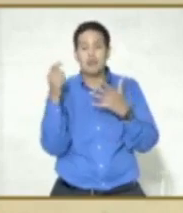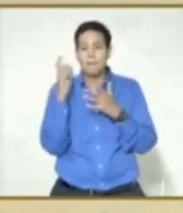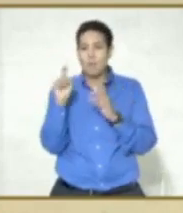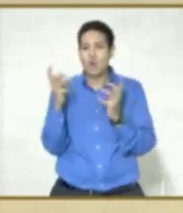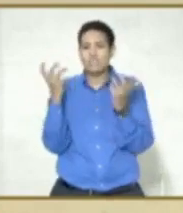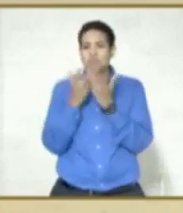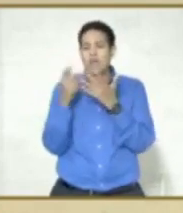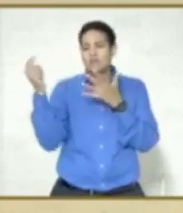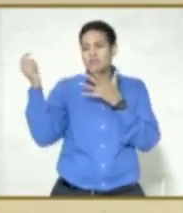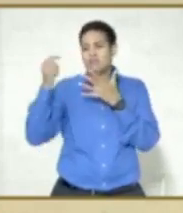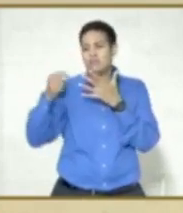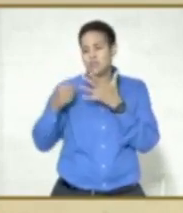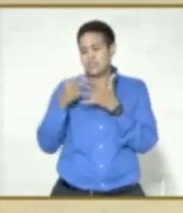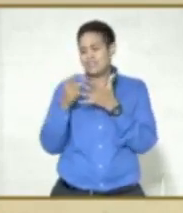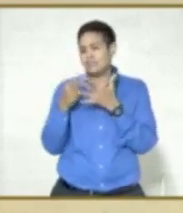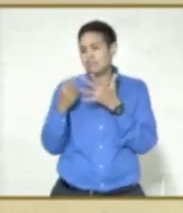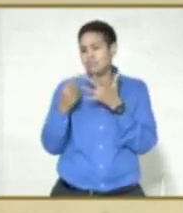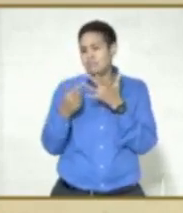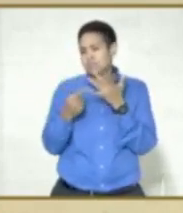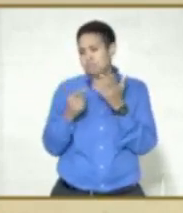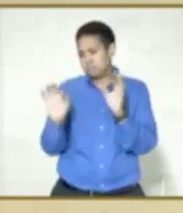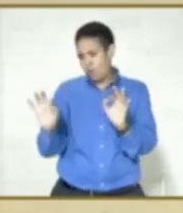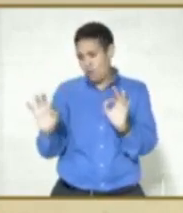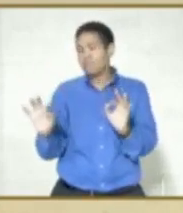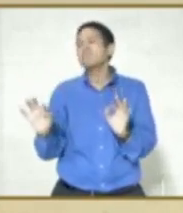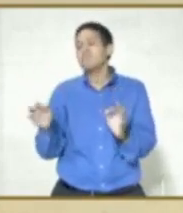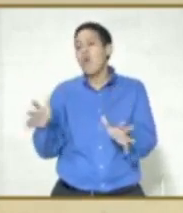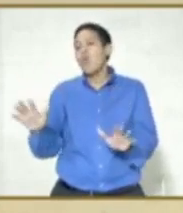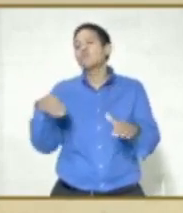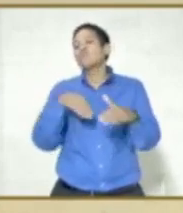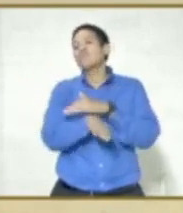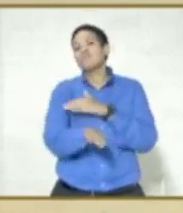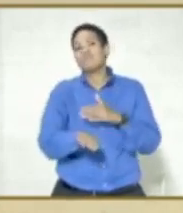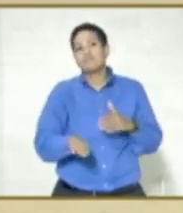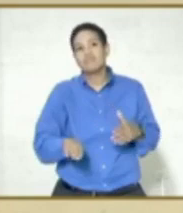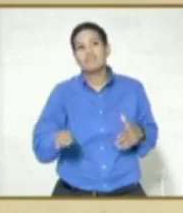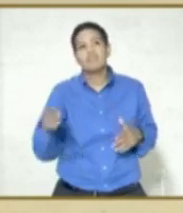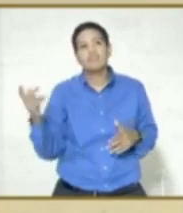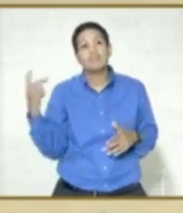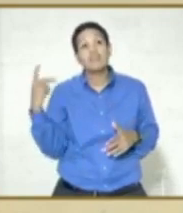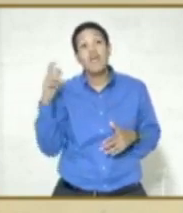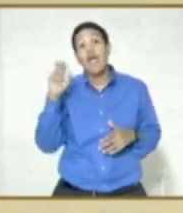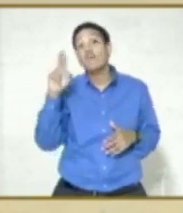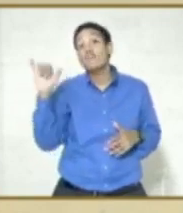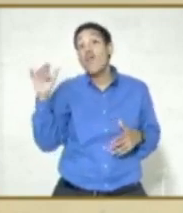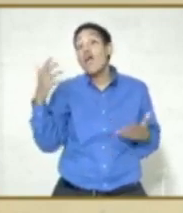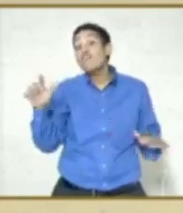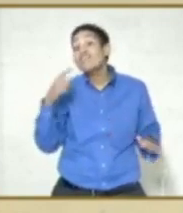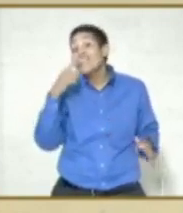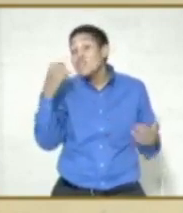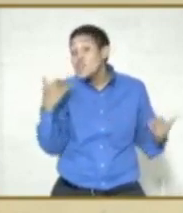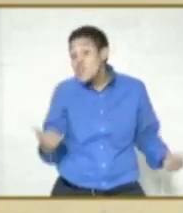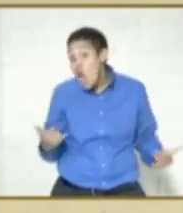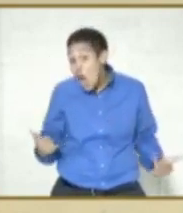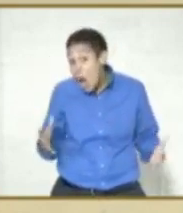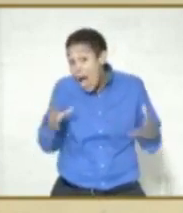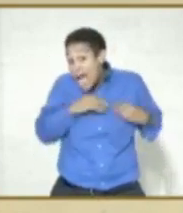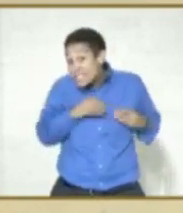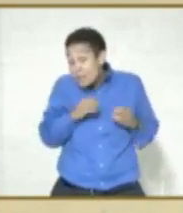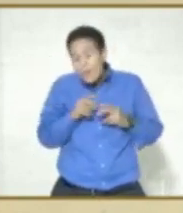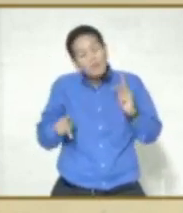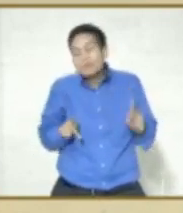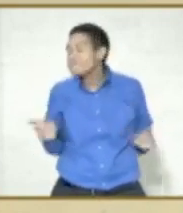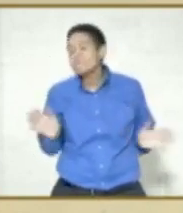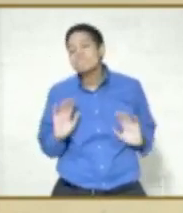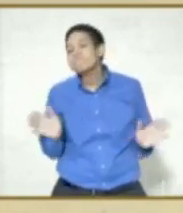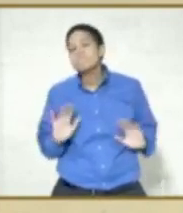have to meet in order to be admitted to the facility, even though Mayor Query already mentioned that at this point, we're not accepting any